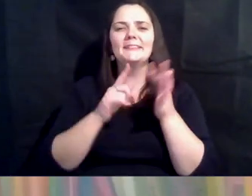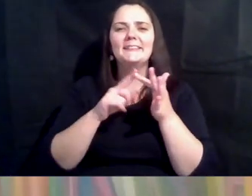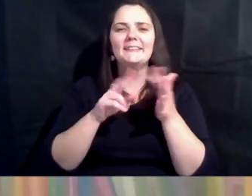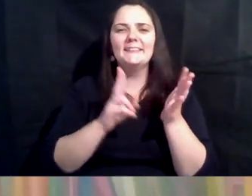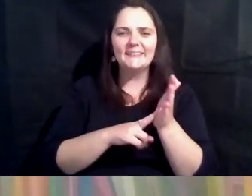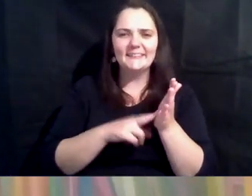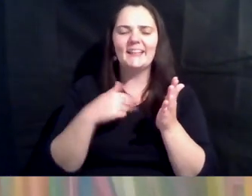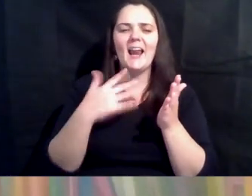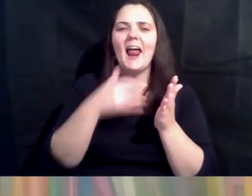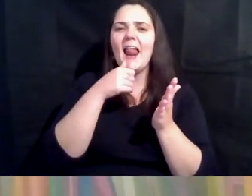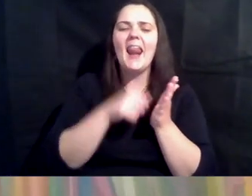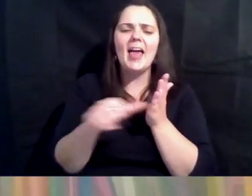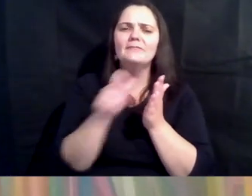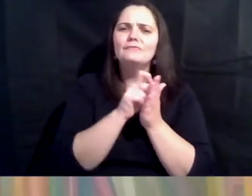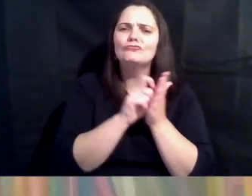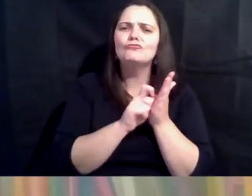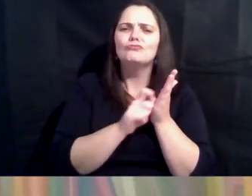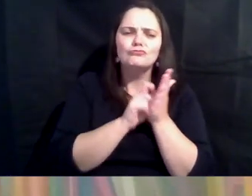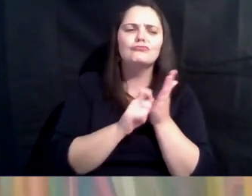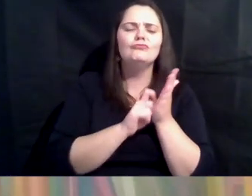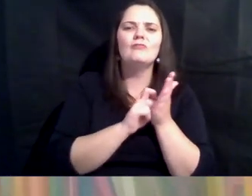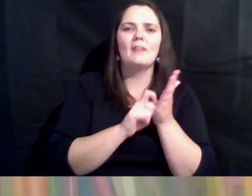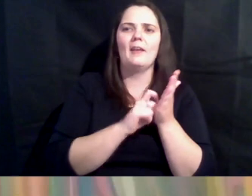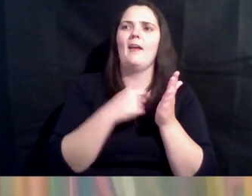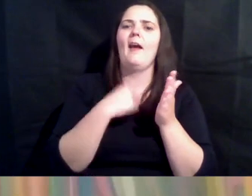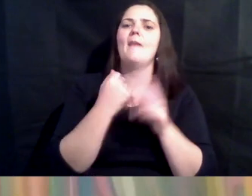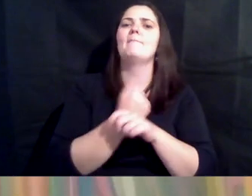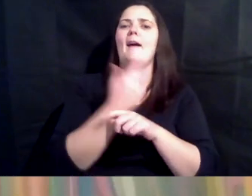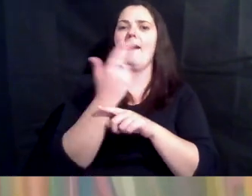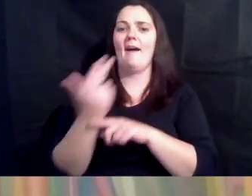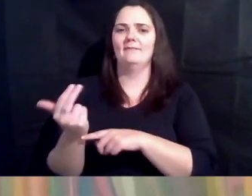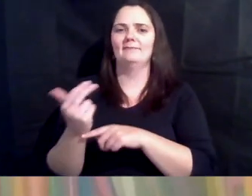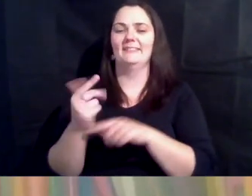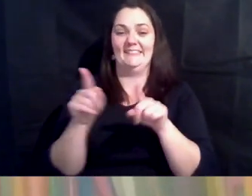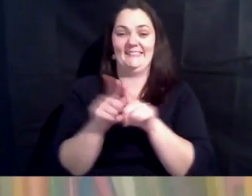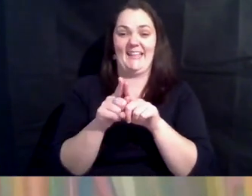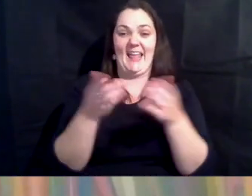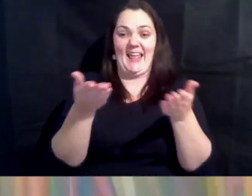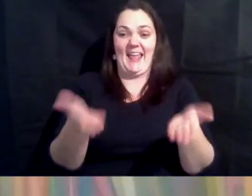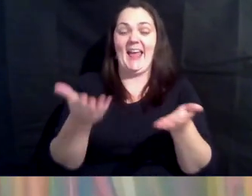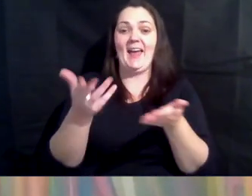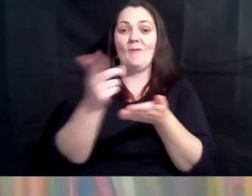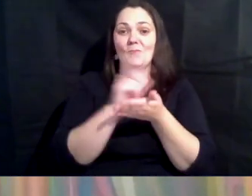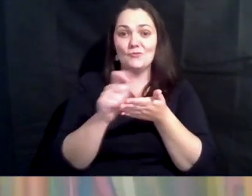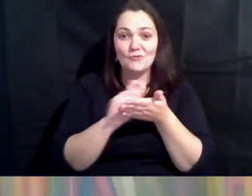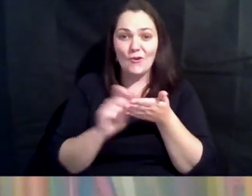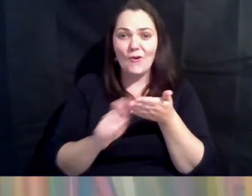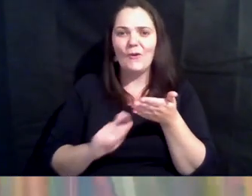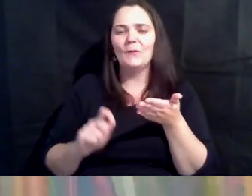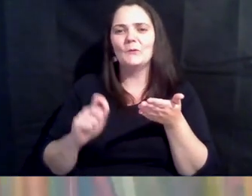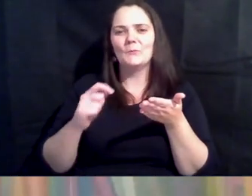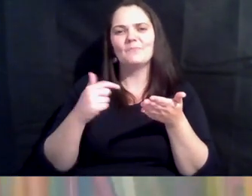into journaling because letter writing and keeping a diary and kind of keeping a document that